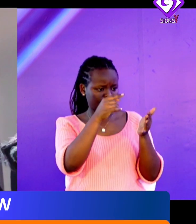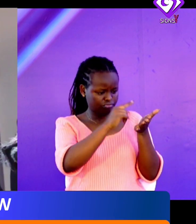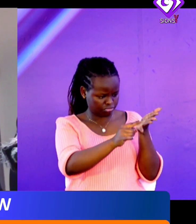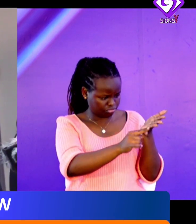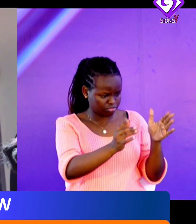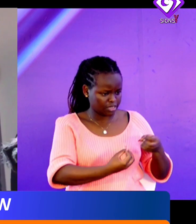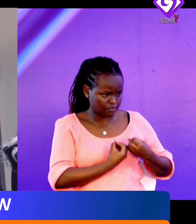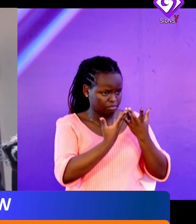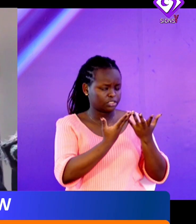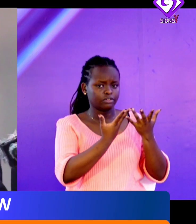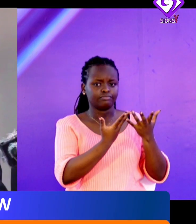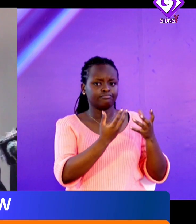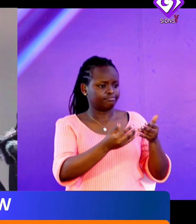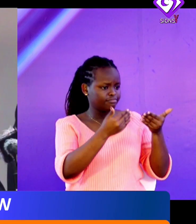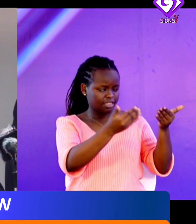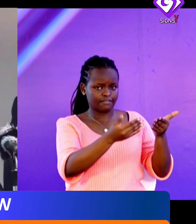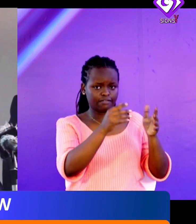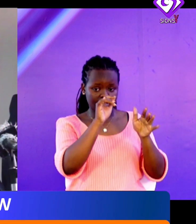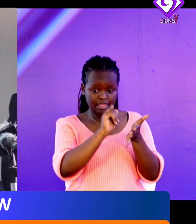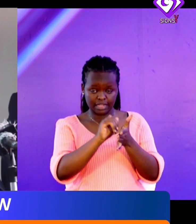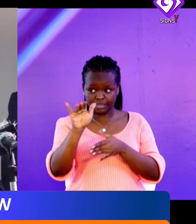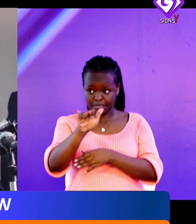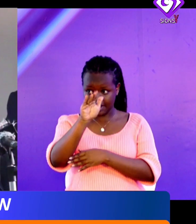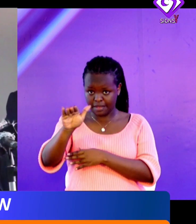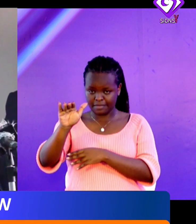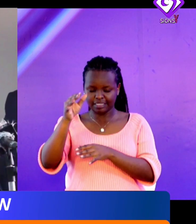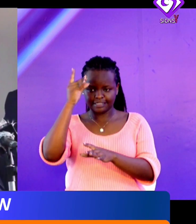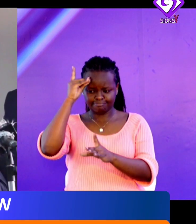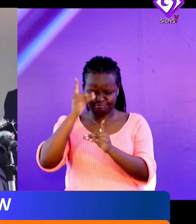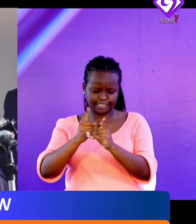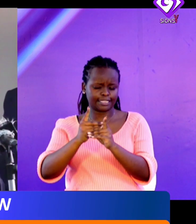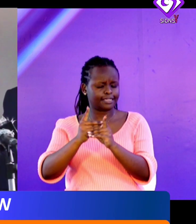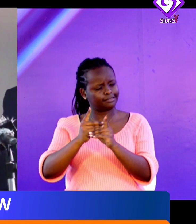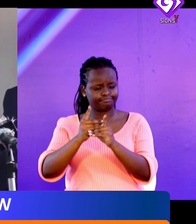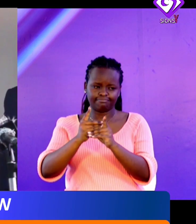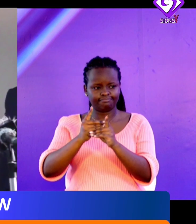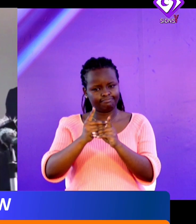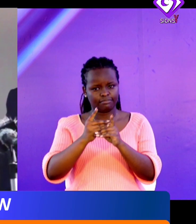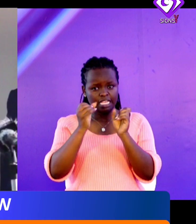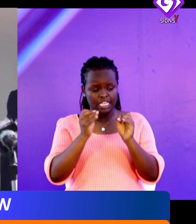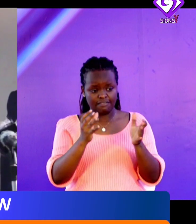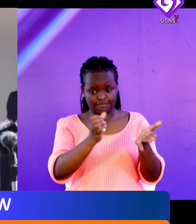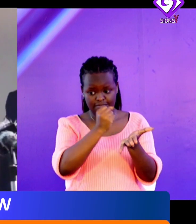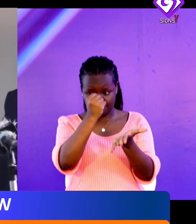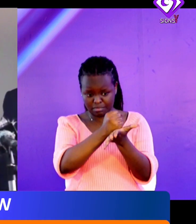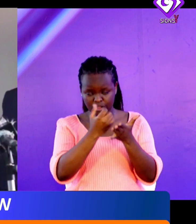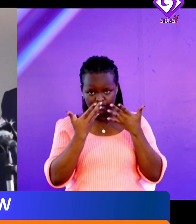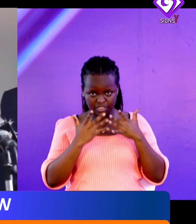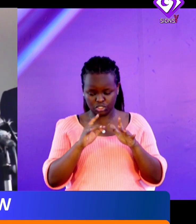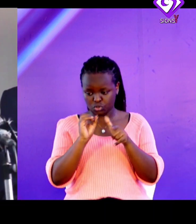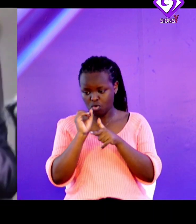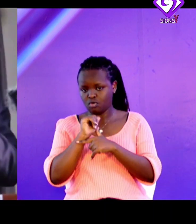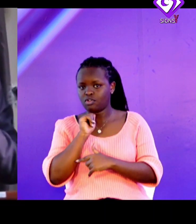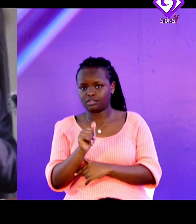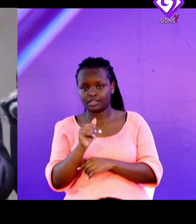that vetting body then makes the decision in light of many other circumstances. So if